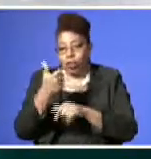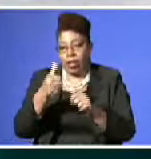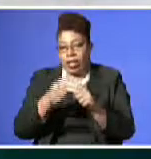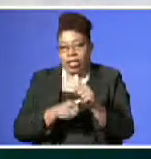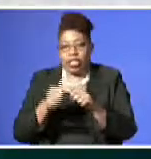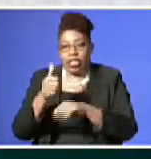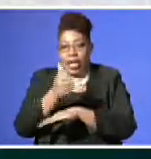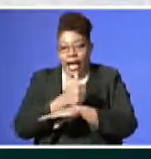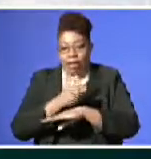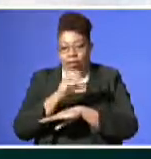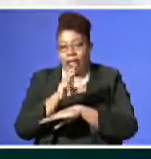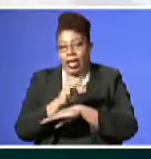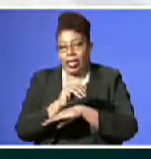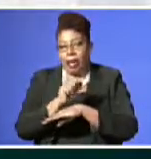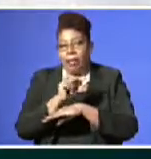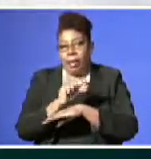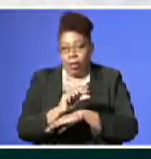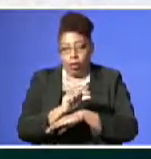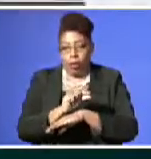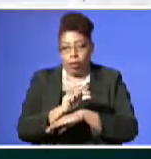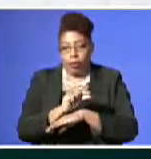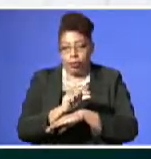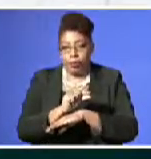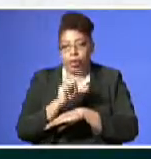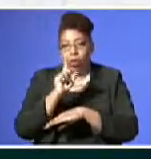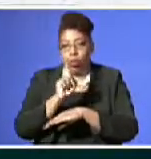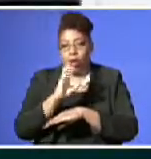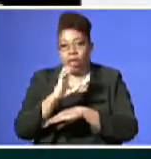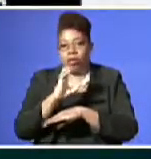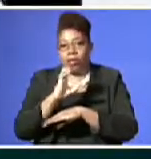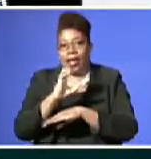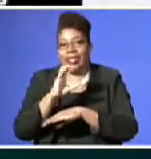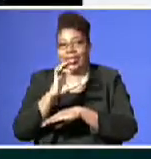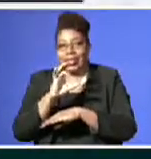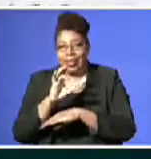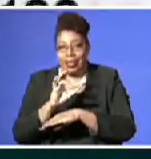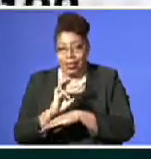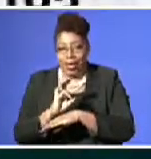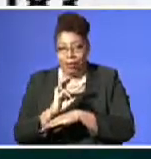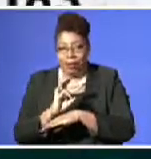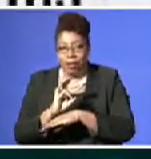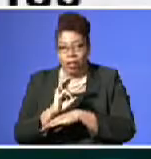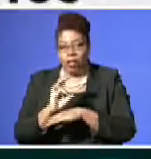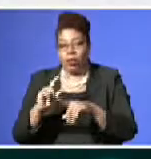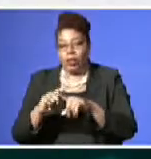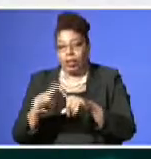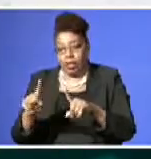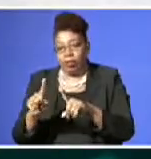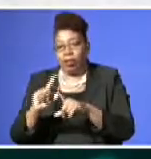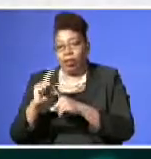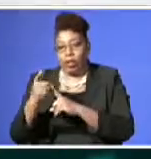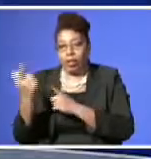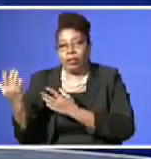Andros and Miyagwana, and 107 confirmed cases with locations pending.